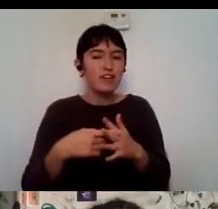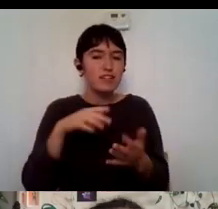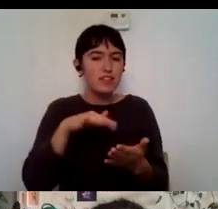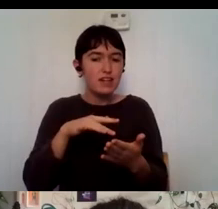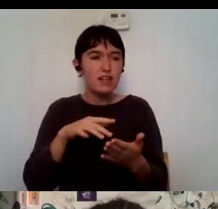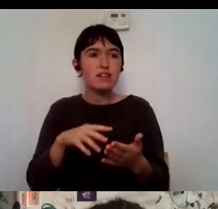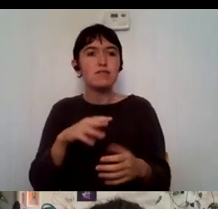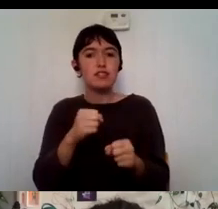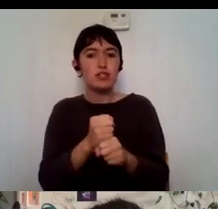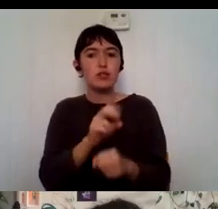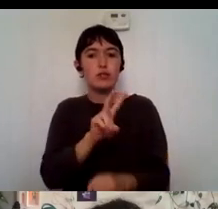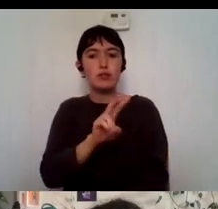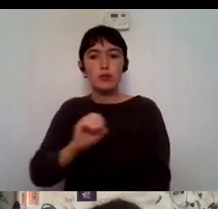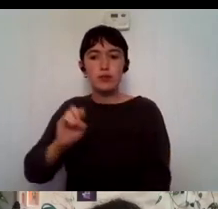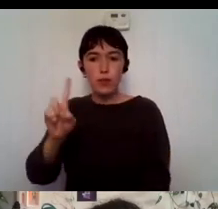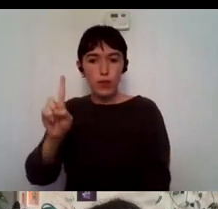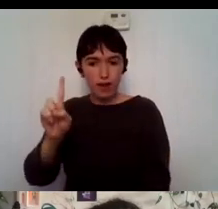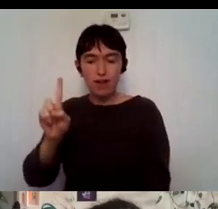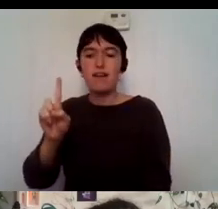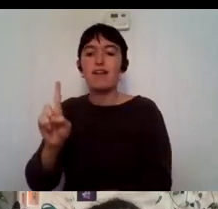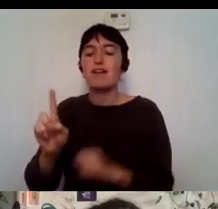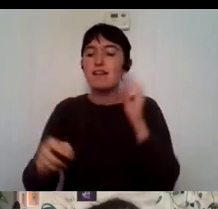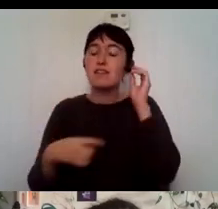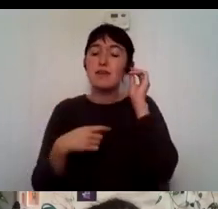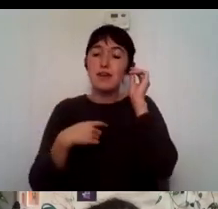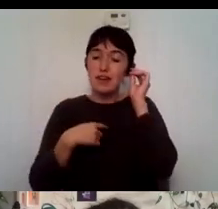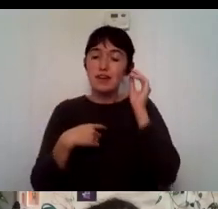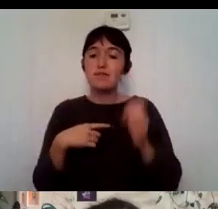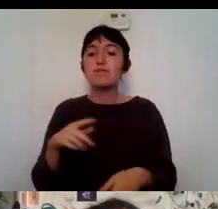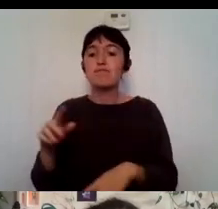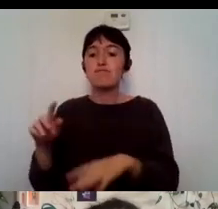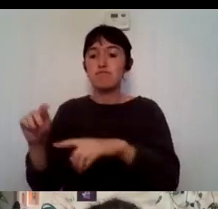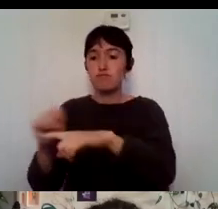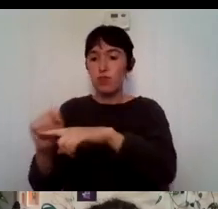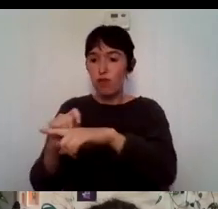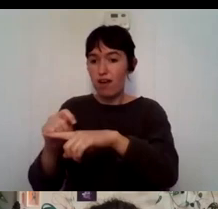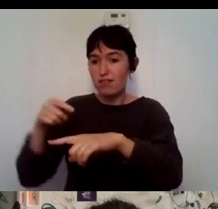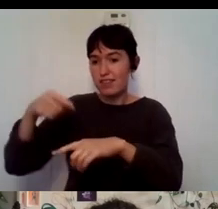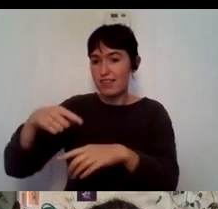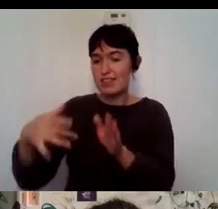2001. So I got trained in this technique